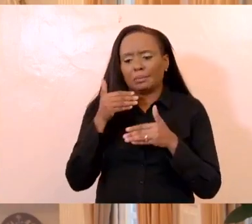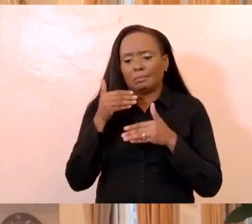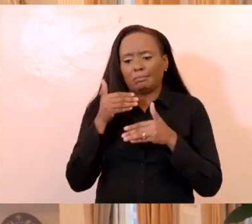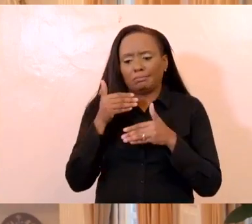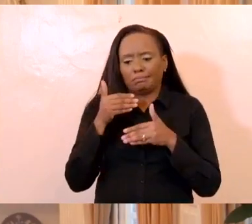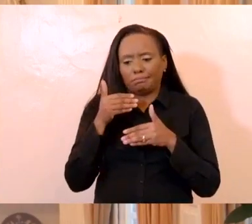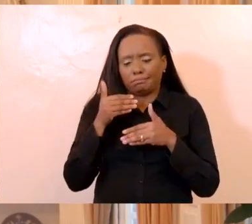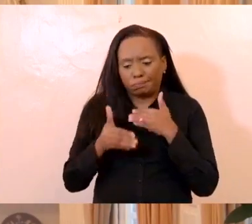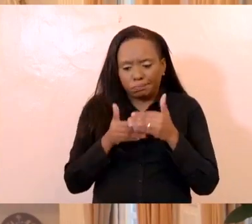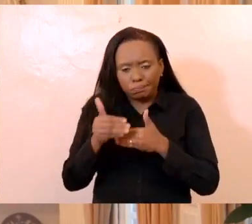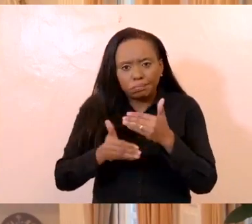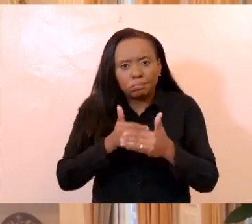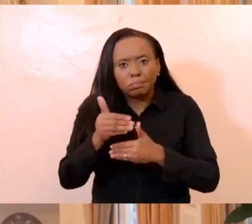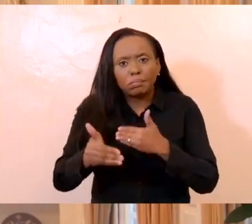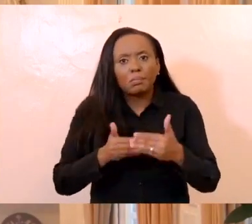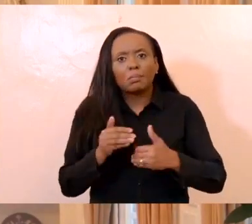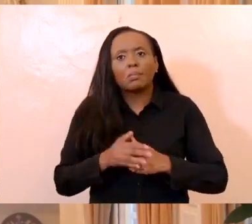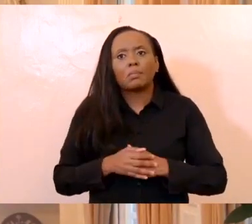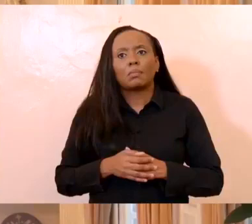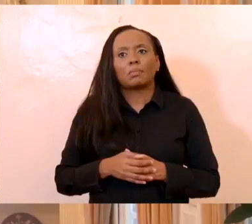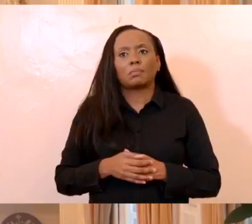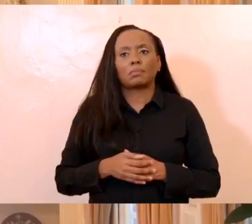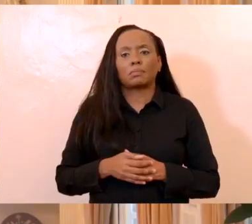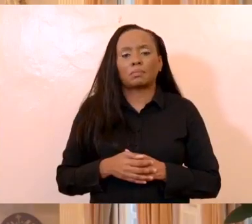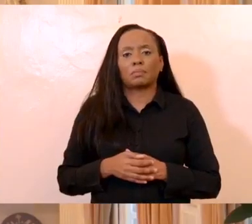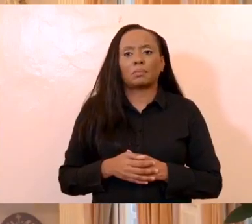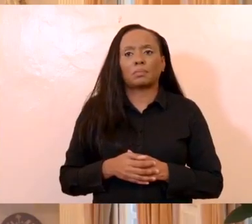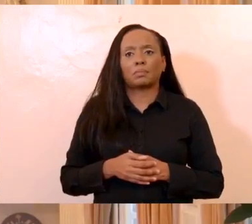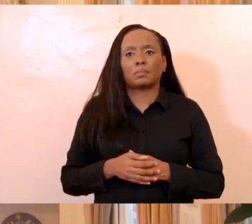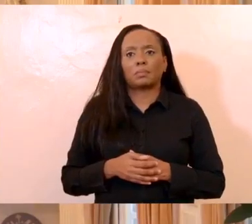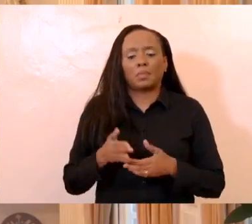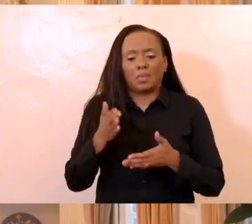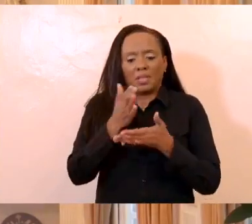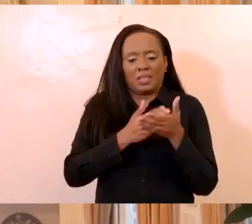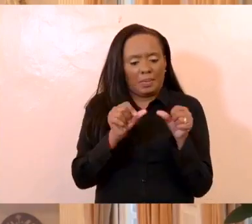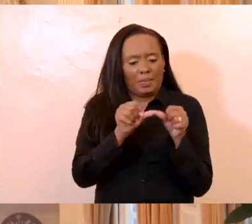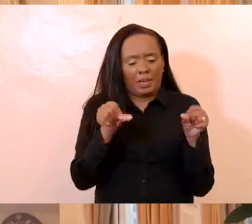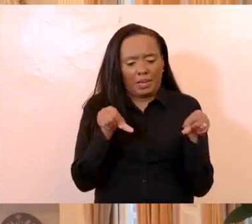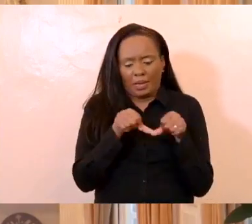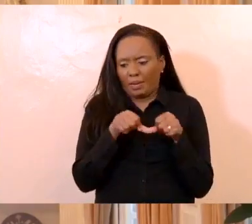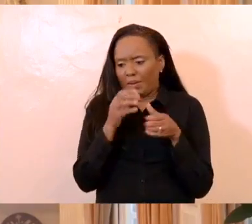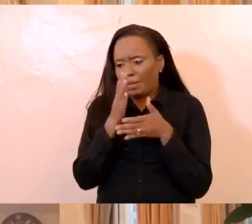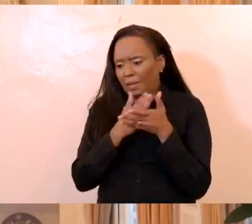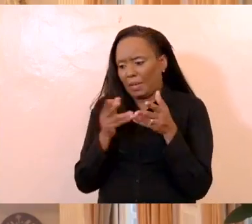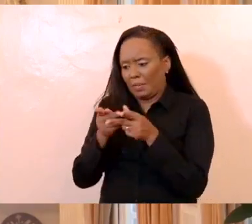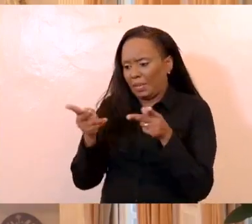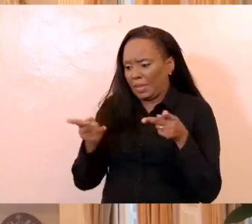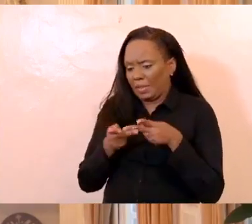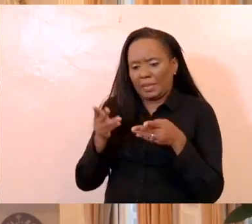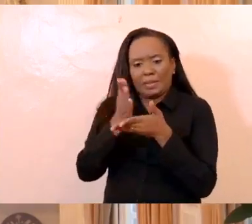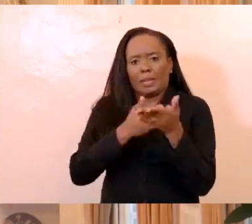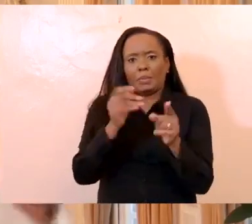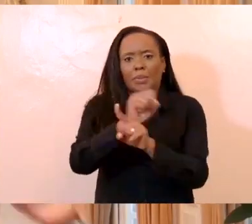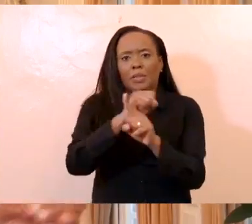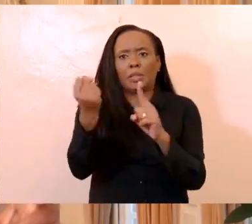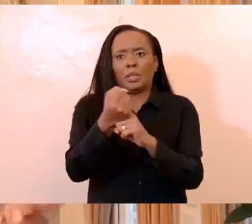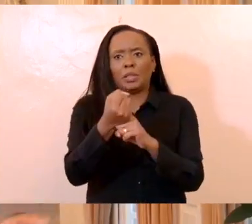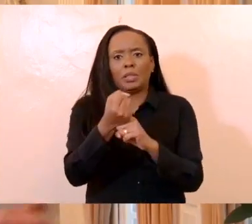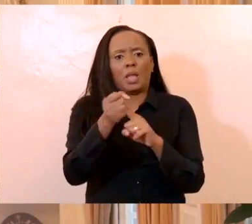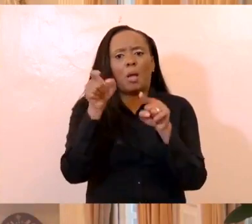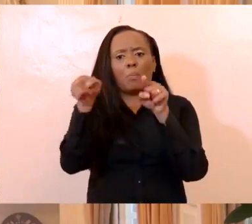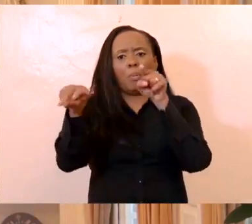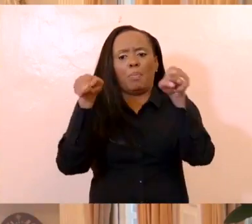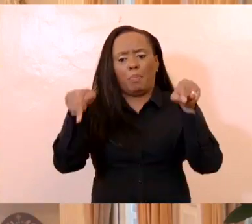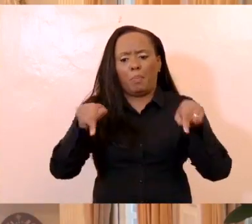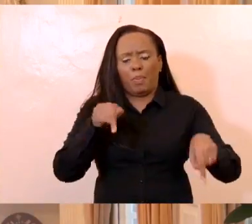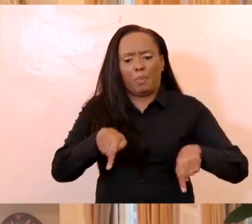because the density of some of the areas that we've had to deal with and the cases that we've had to deal with in several areas and